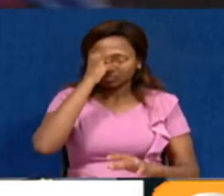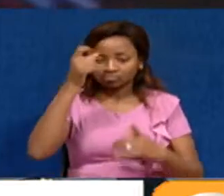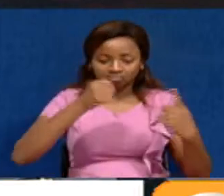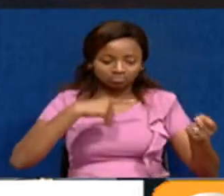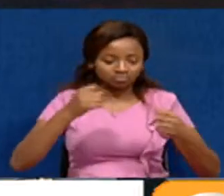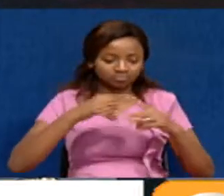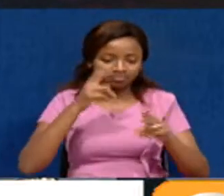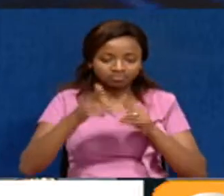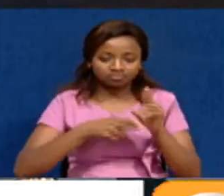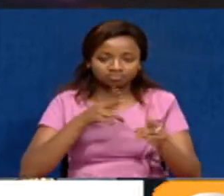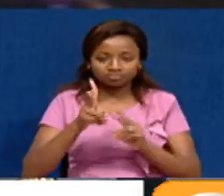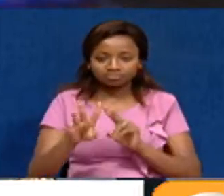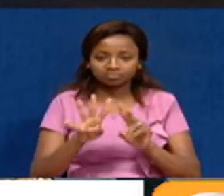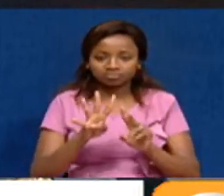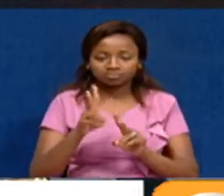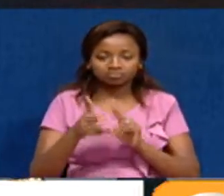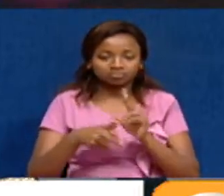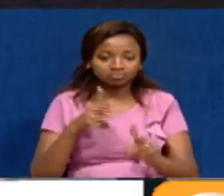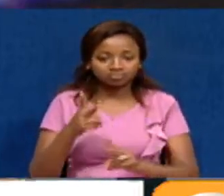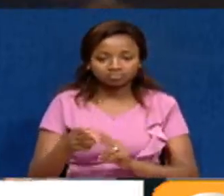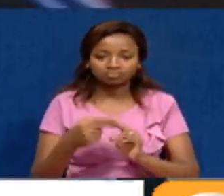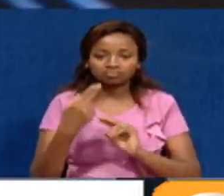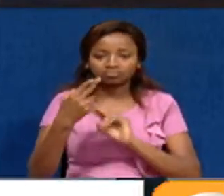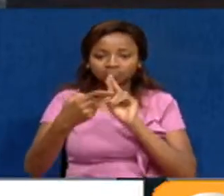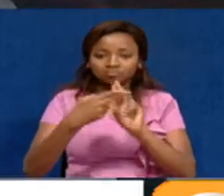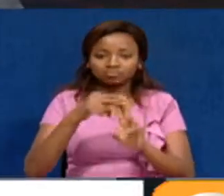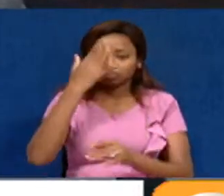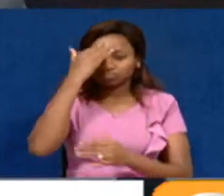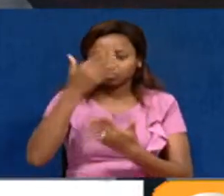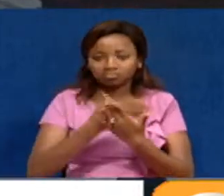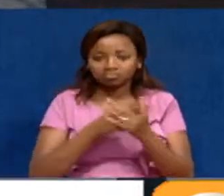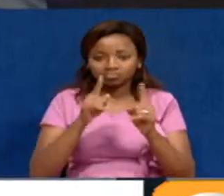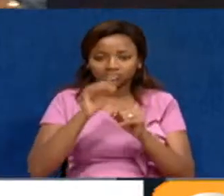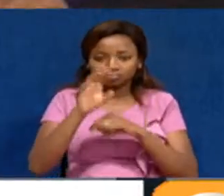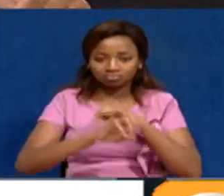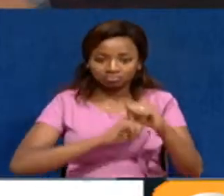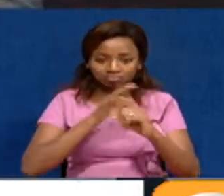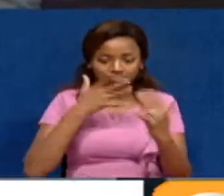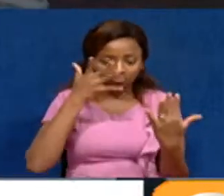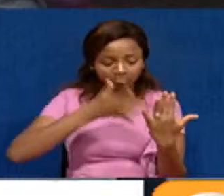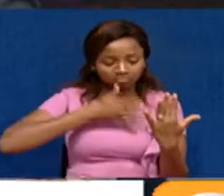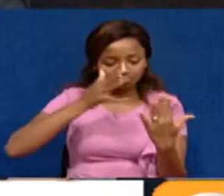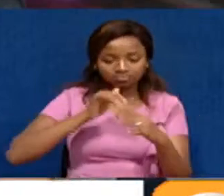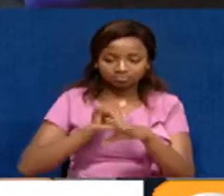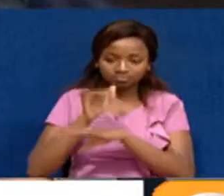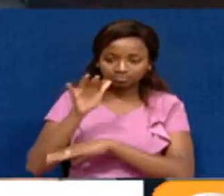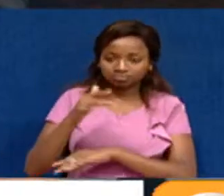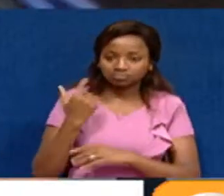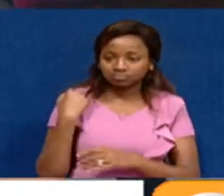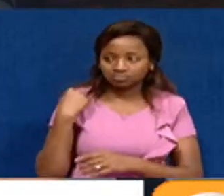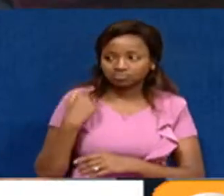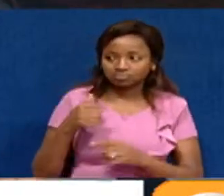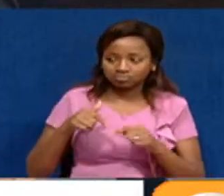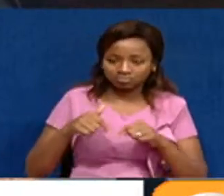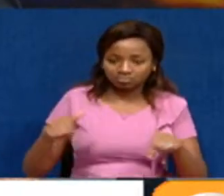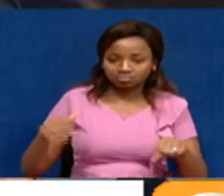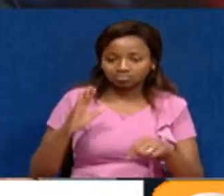feedback. Hashtag Monday Report, SMS line 22422. I hope you're also sending in your video comments. We'll keep sharing that number,